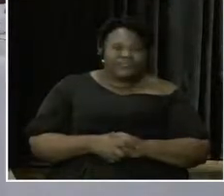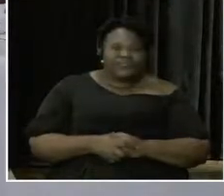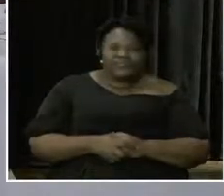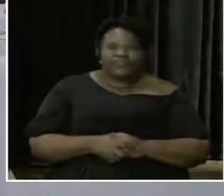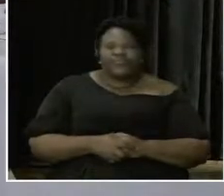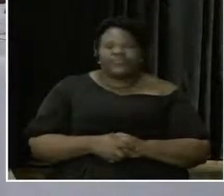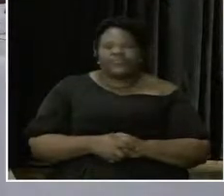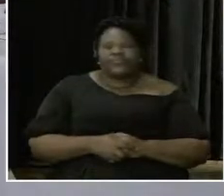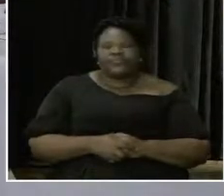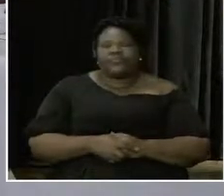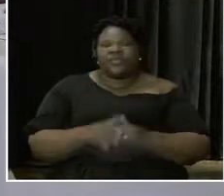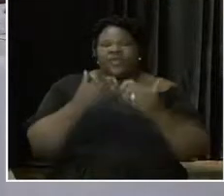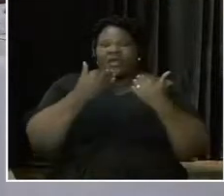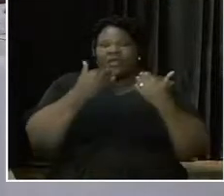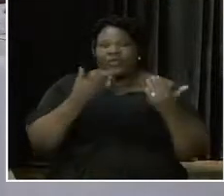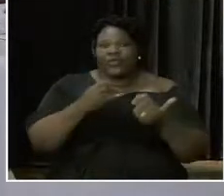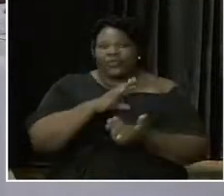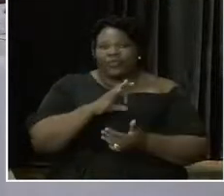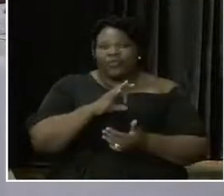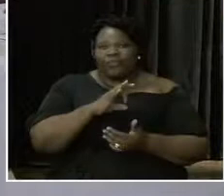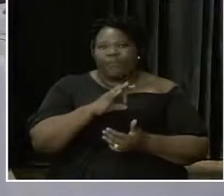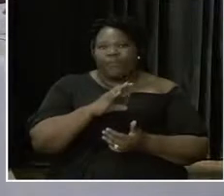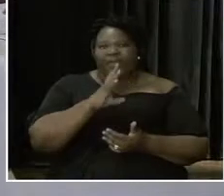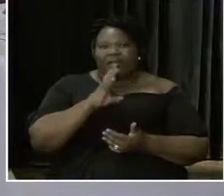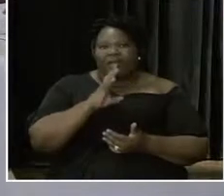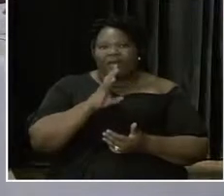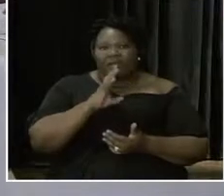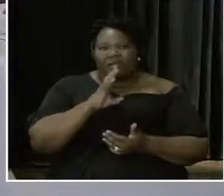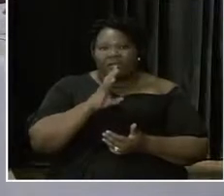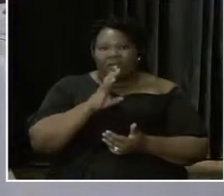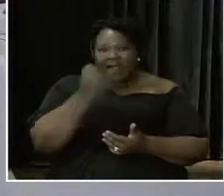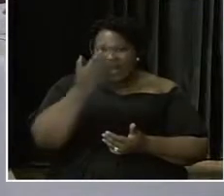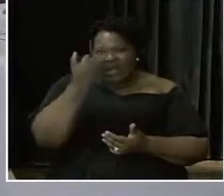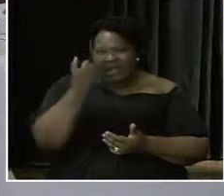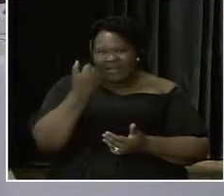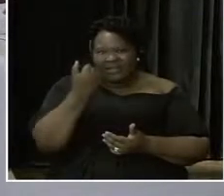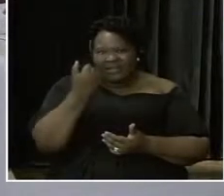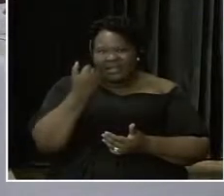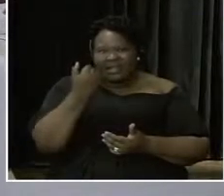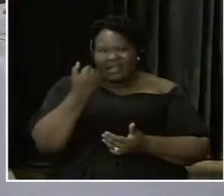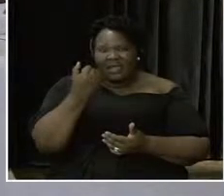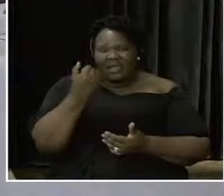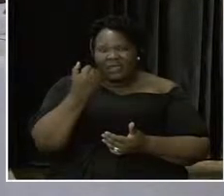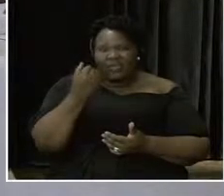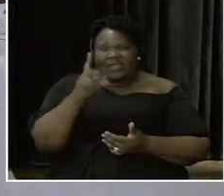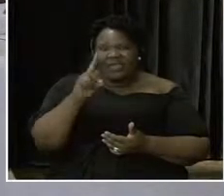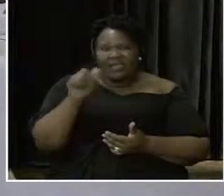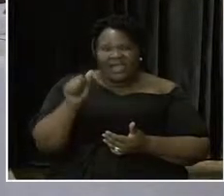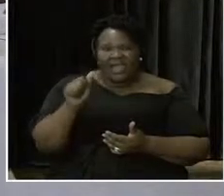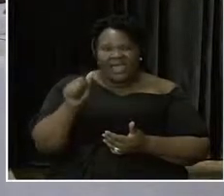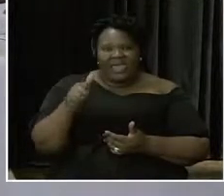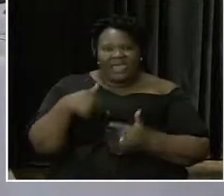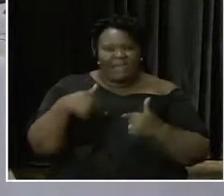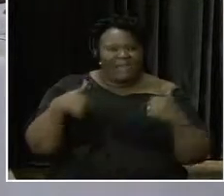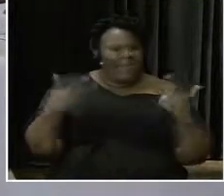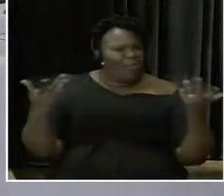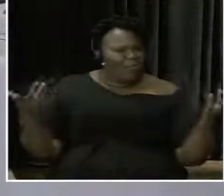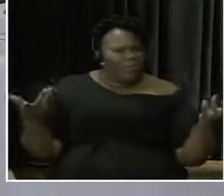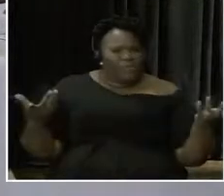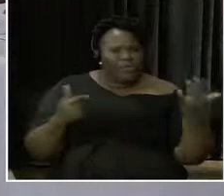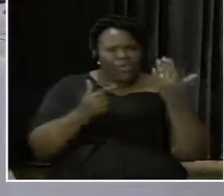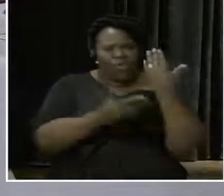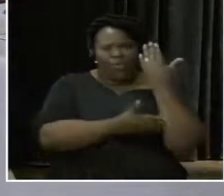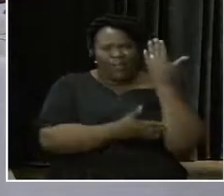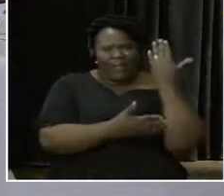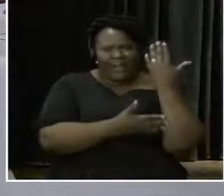Thank you, Honorable Speaker. I don't know where does the DA live, and I don't know whether